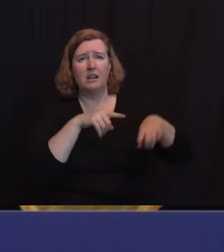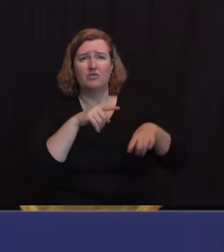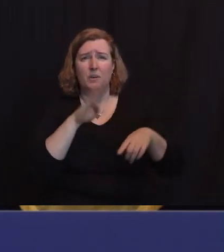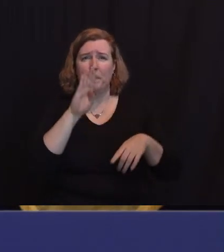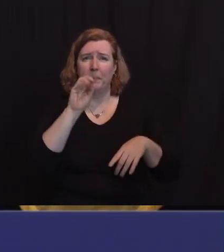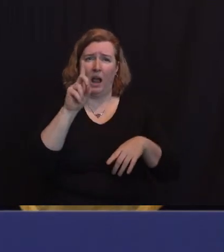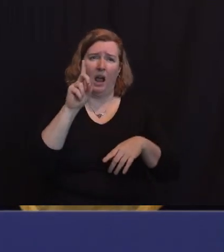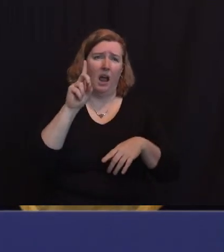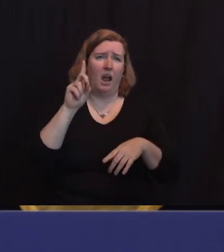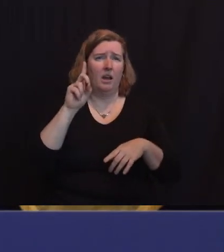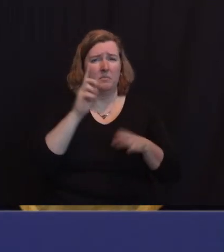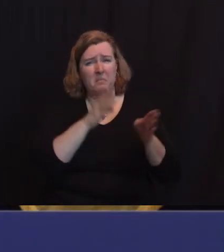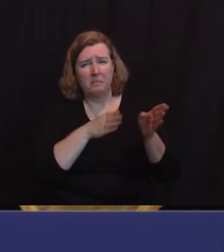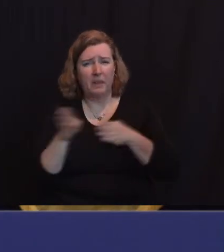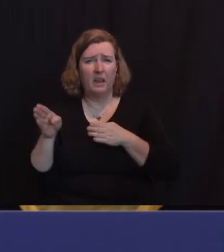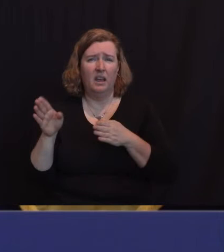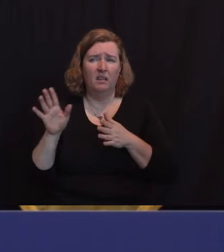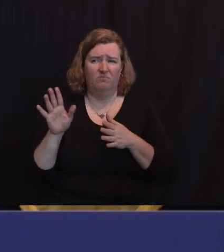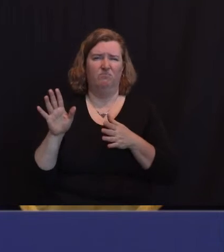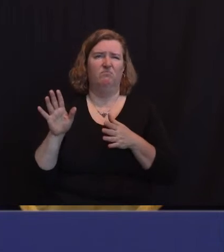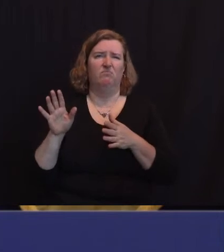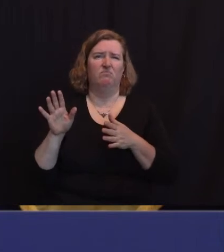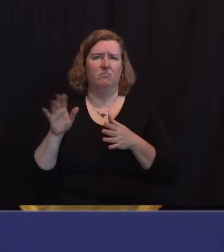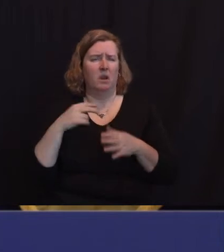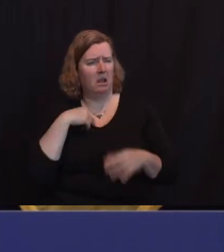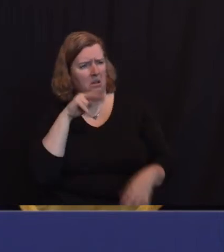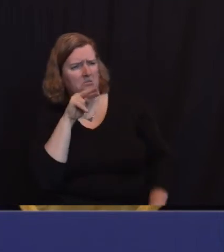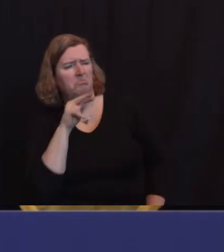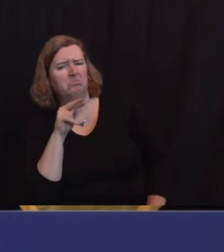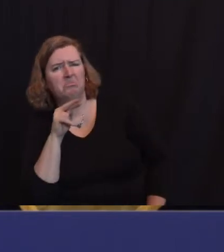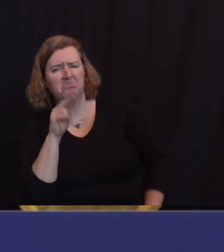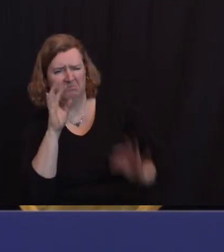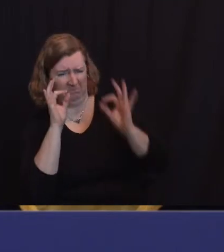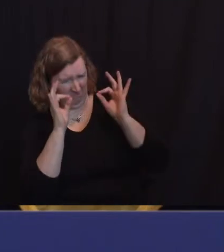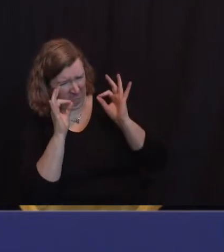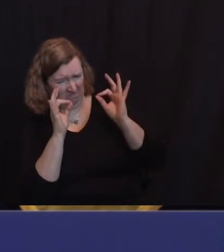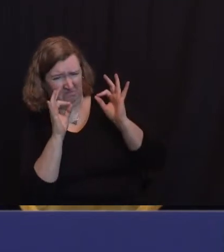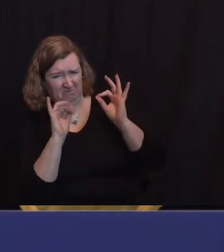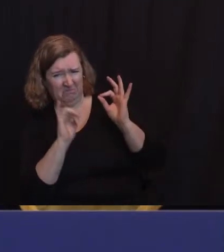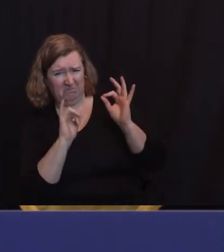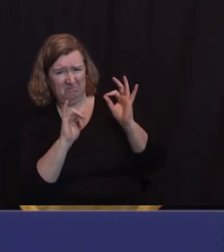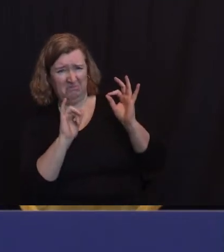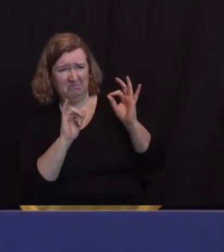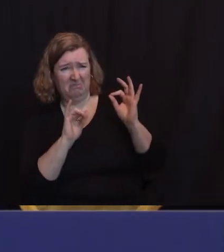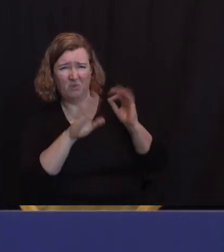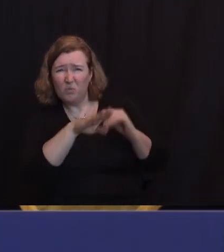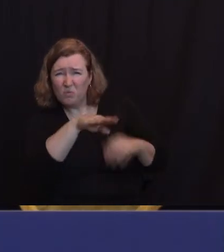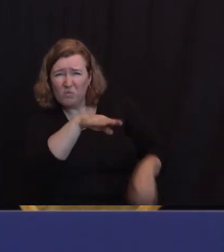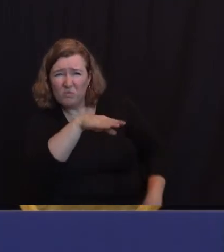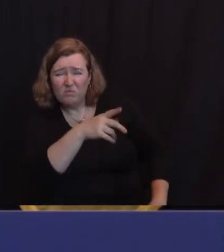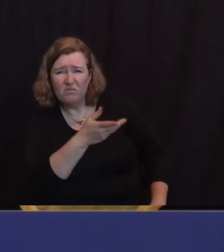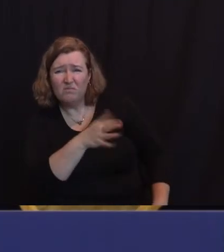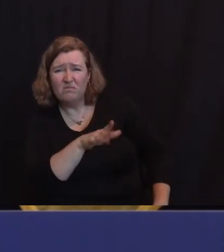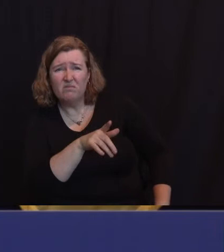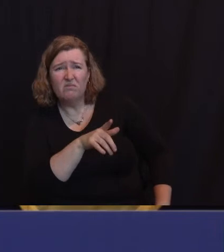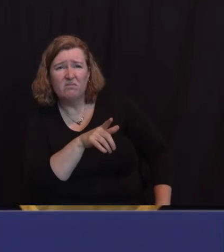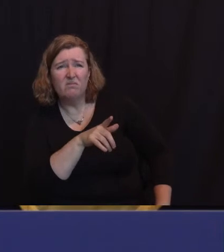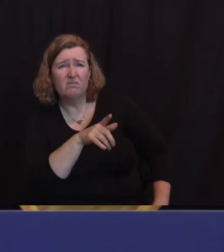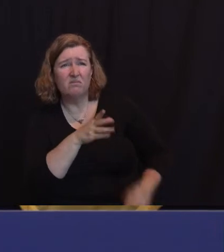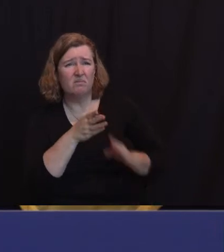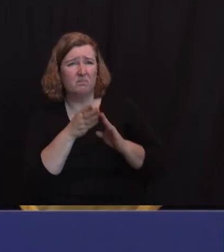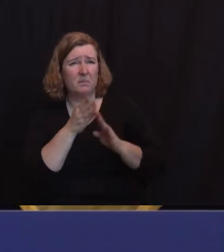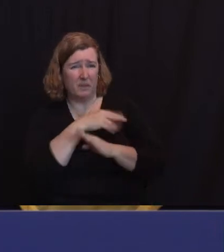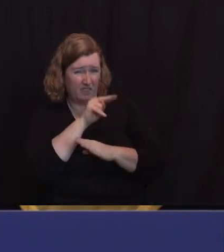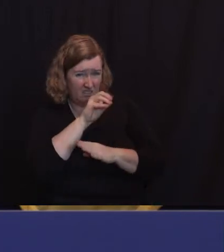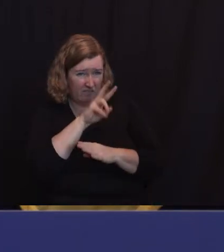of the year. Okay, so let me just reiterate a couple of other data points that I think are important to note. I mentioned as part of your earlier